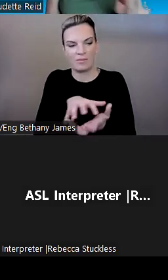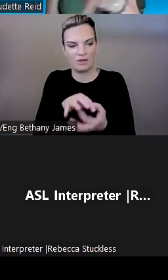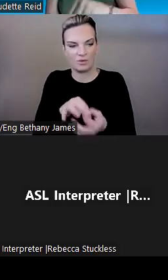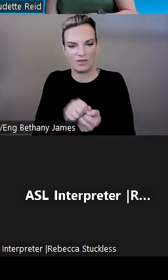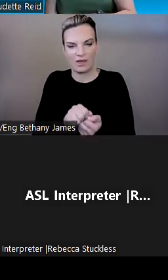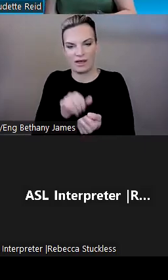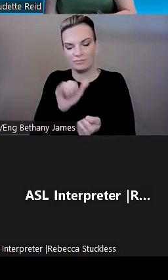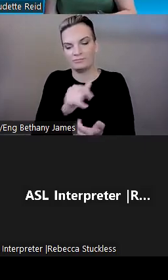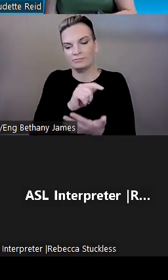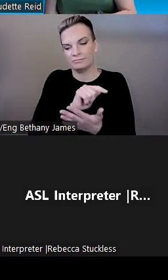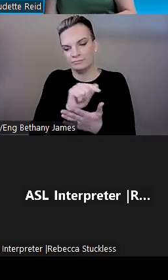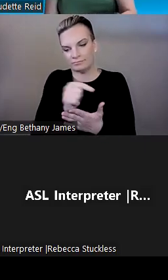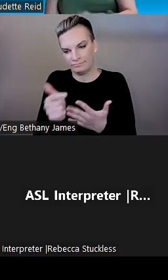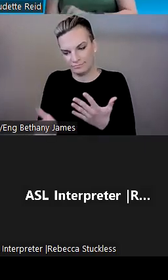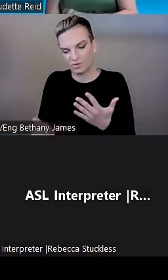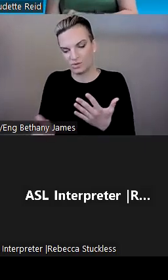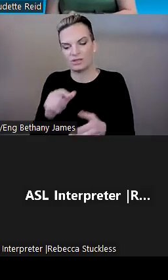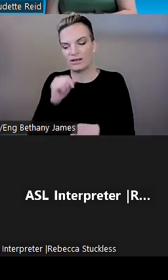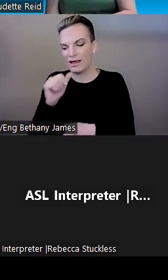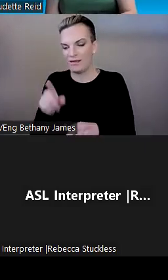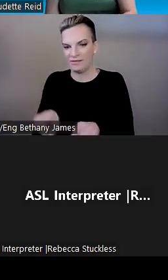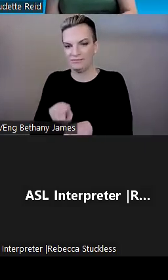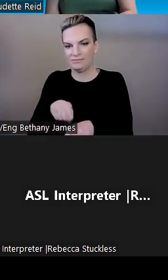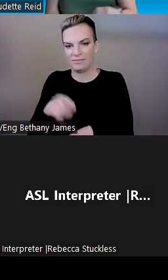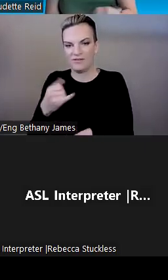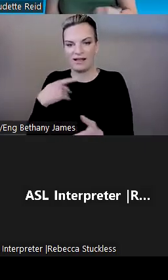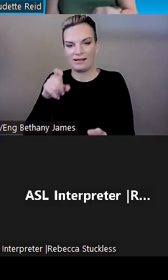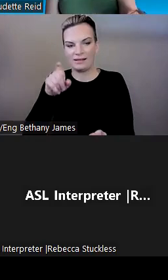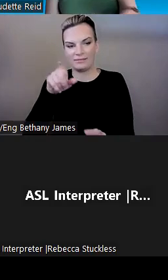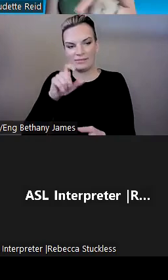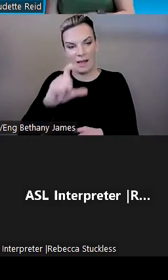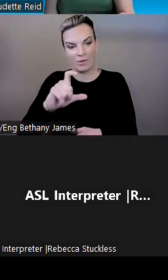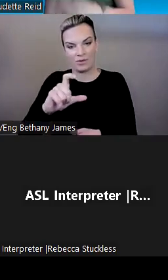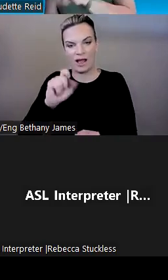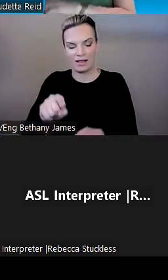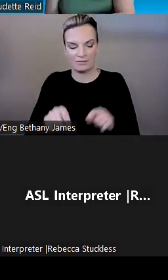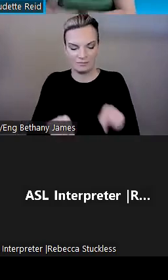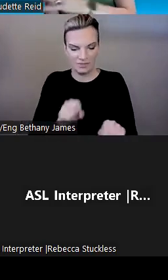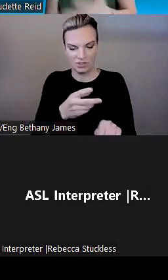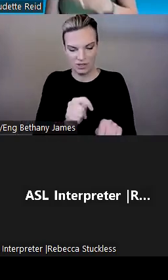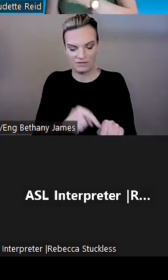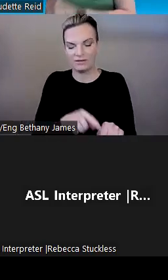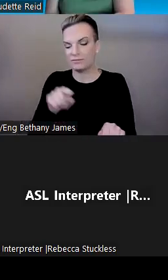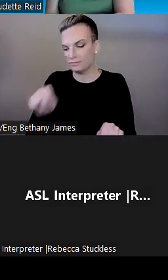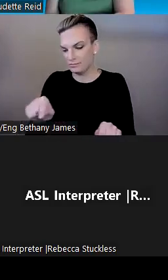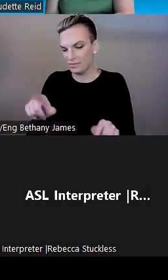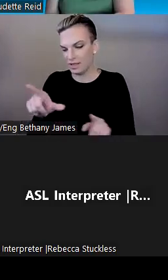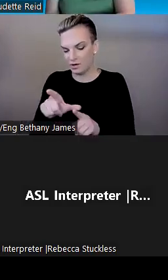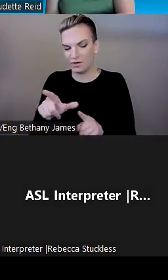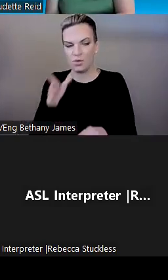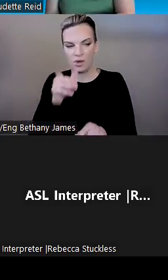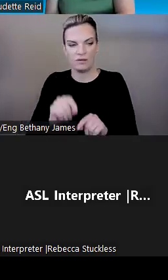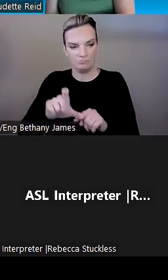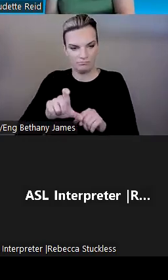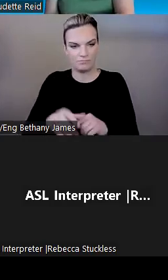sequentially rather than simultaneously. If I need to capitalize something, I can hit Shift and then hit the letter and it will be